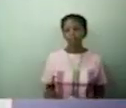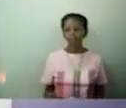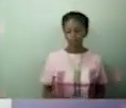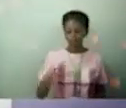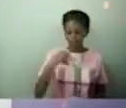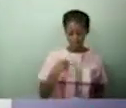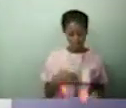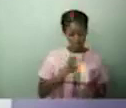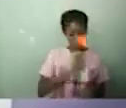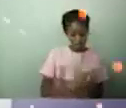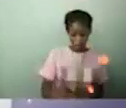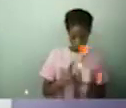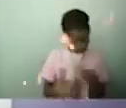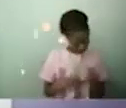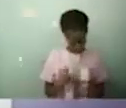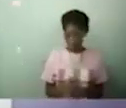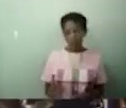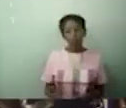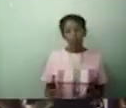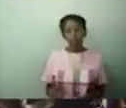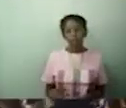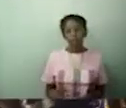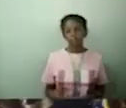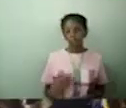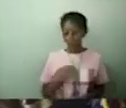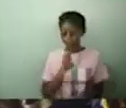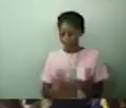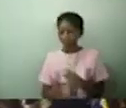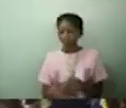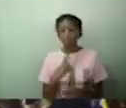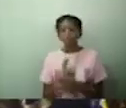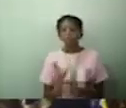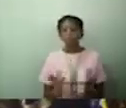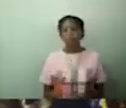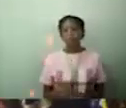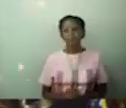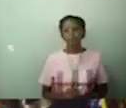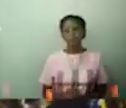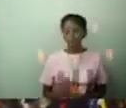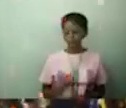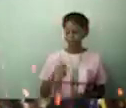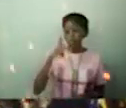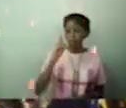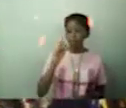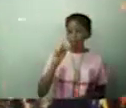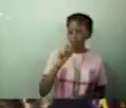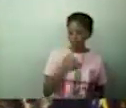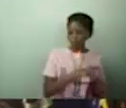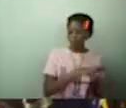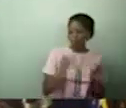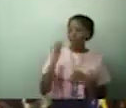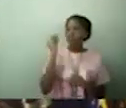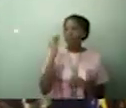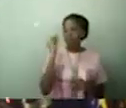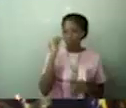Philosophy that pushed the world. Philosophy that pushed the world. My point, if you are carrying it home,